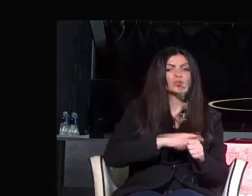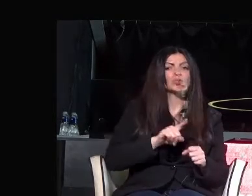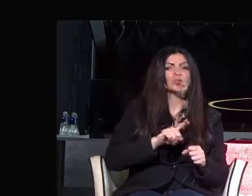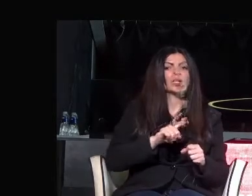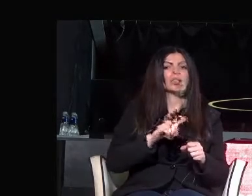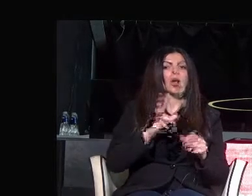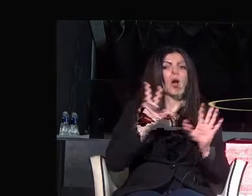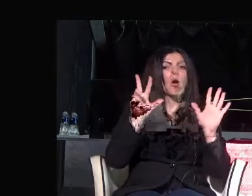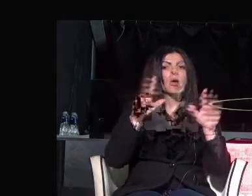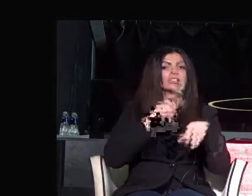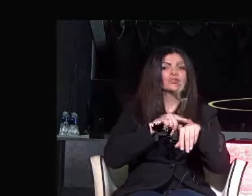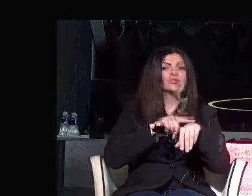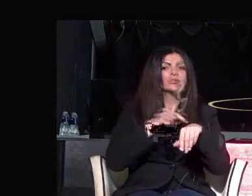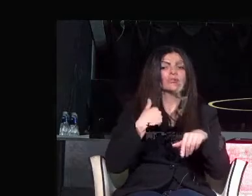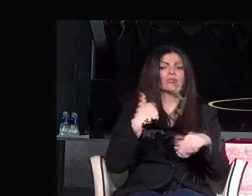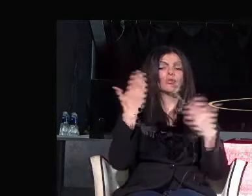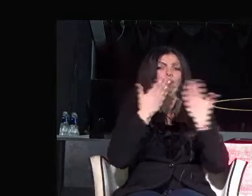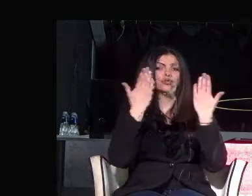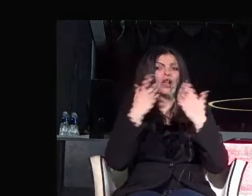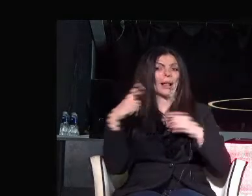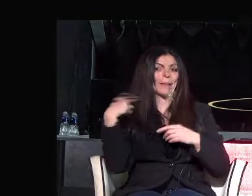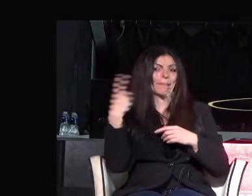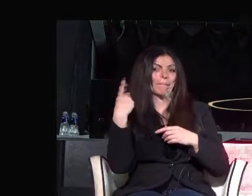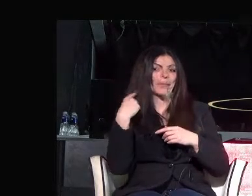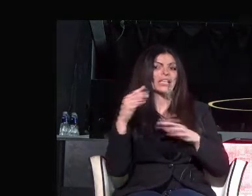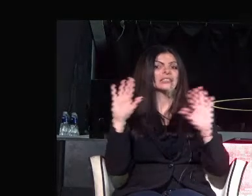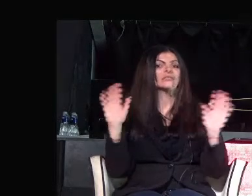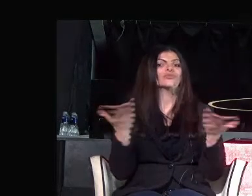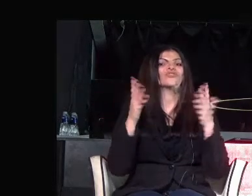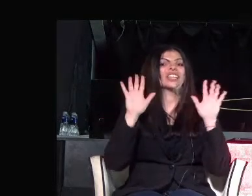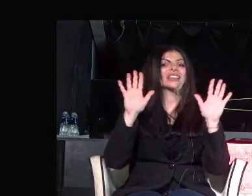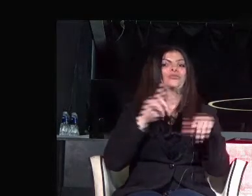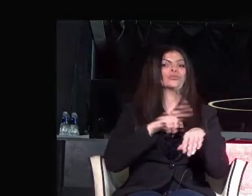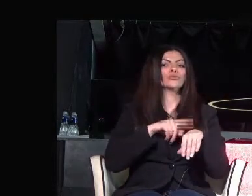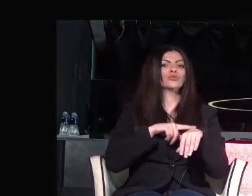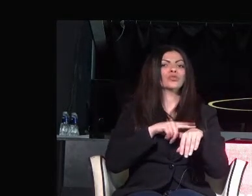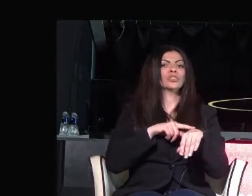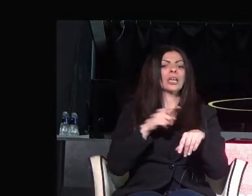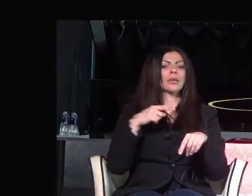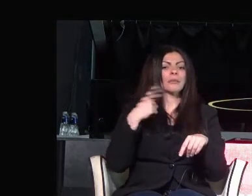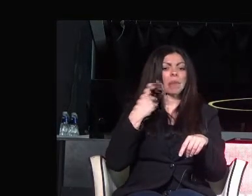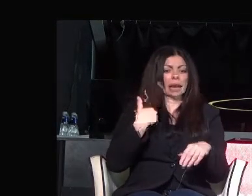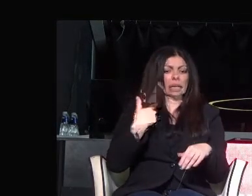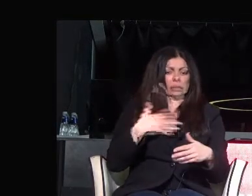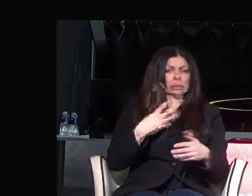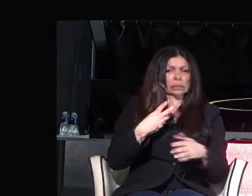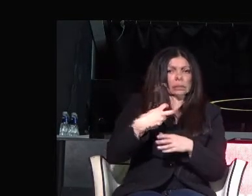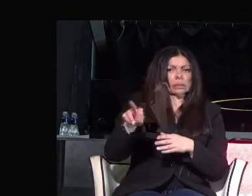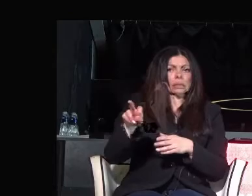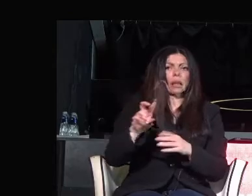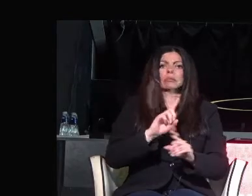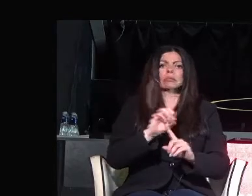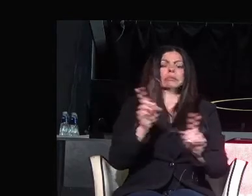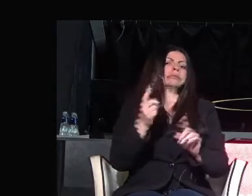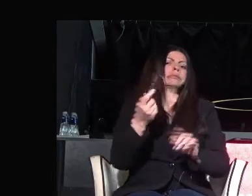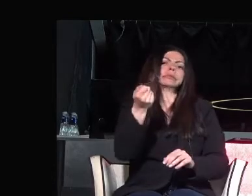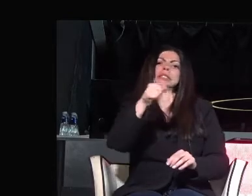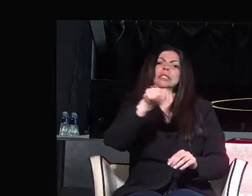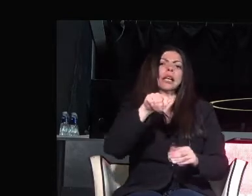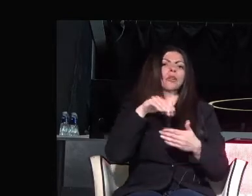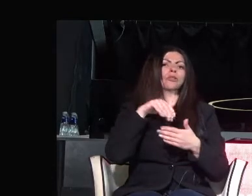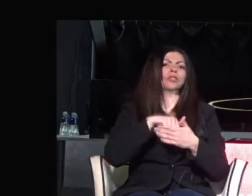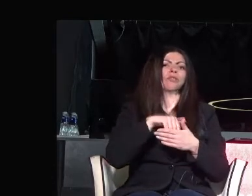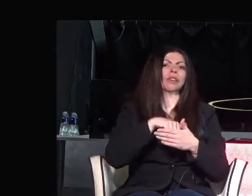she wanted to go out, but she was alone. So she was she saw the military,